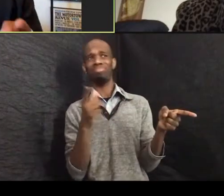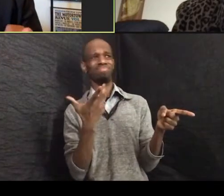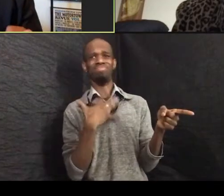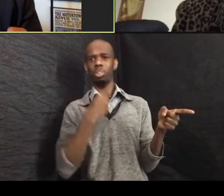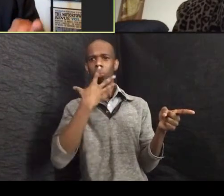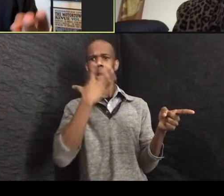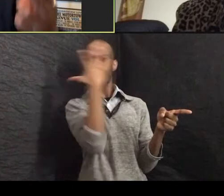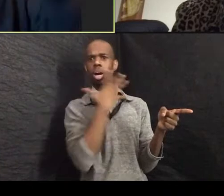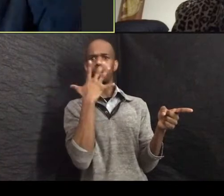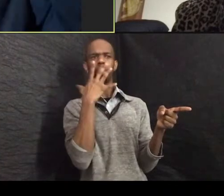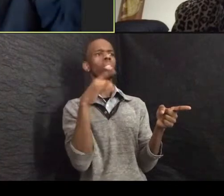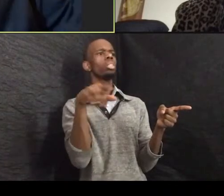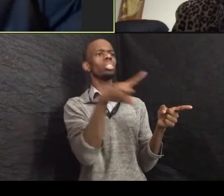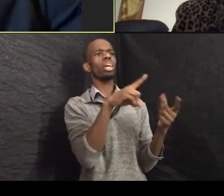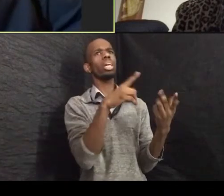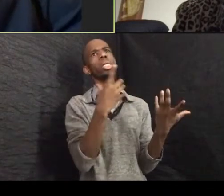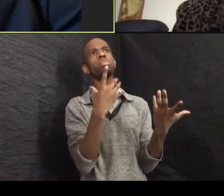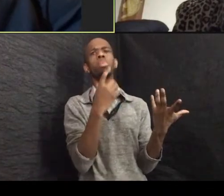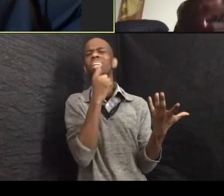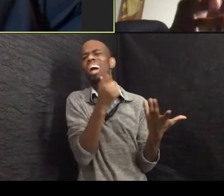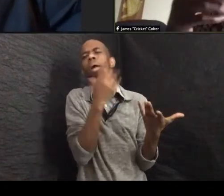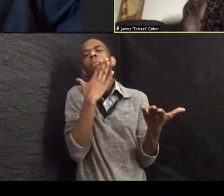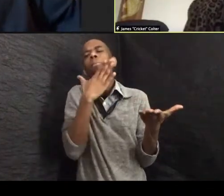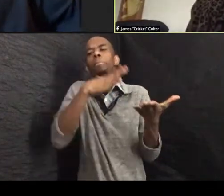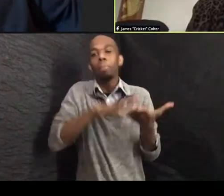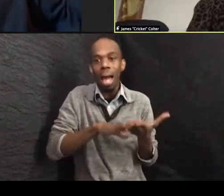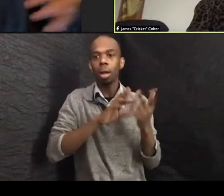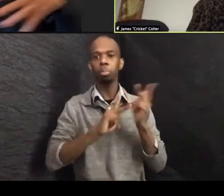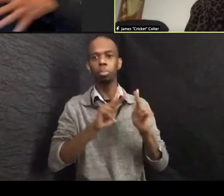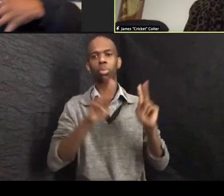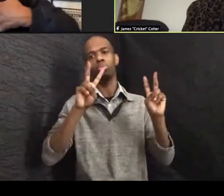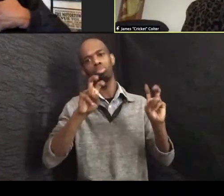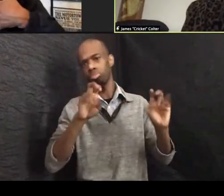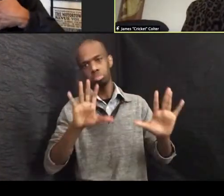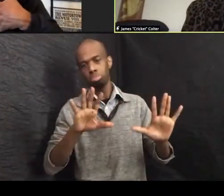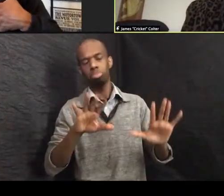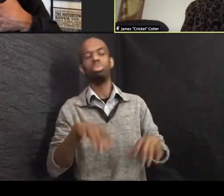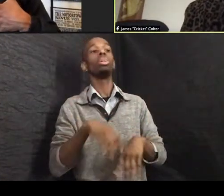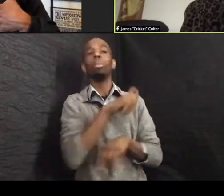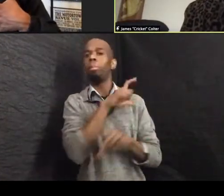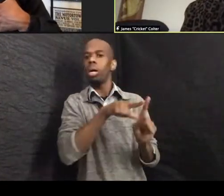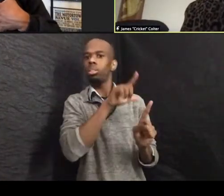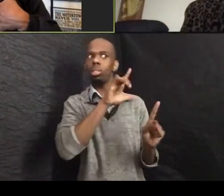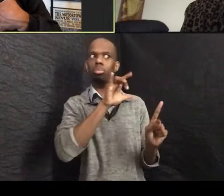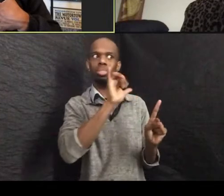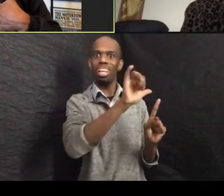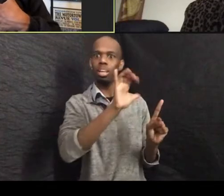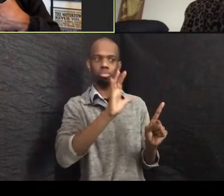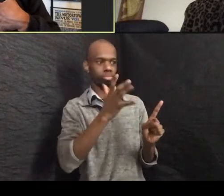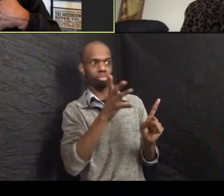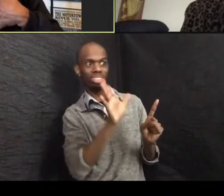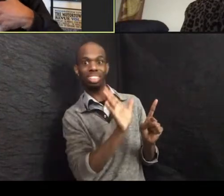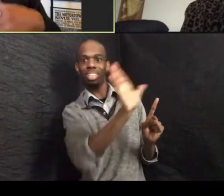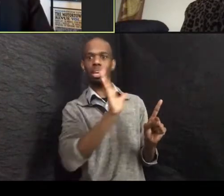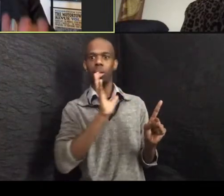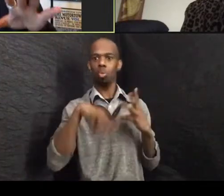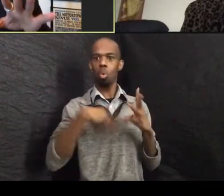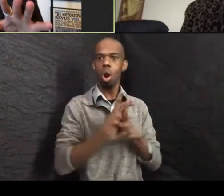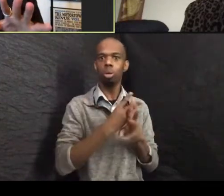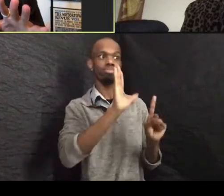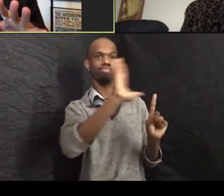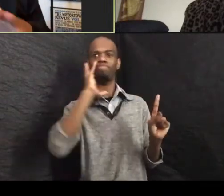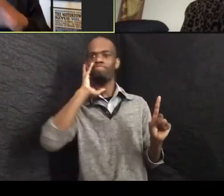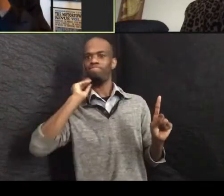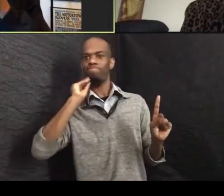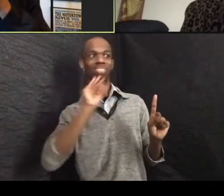per se. Yeah. That's just not their world. Exactly. So now my job wasn't like, okay, I could take the heat off and my foot off the pedal a little